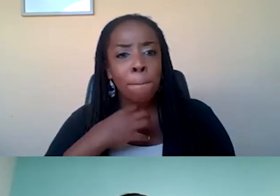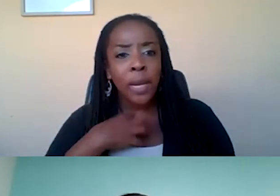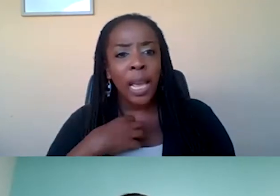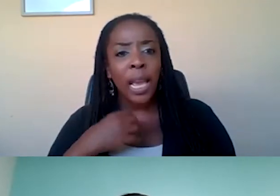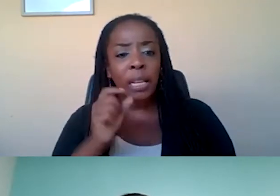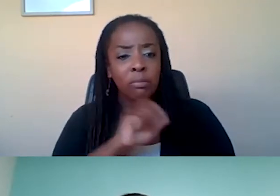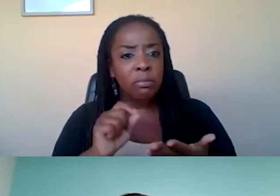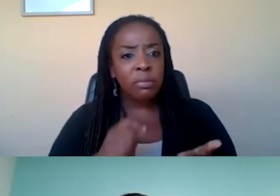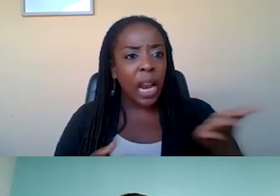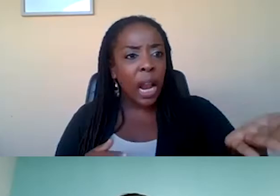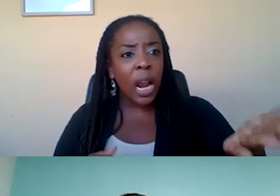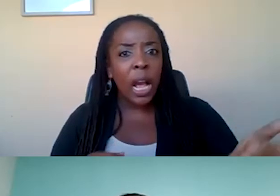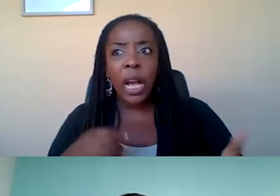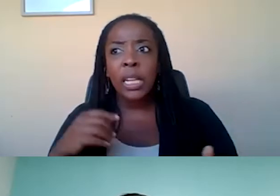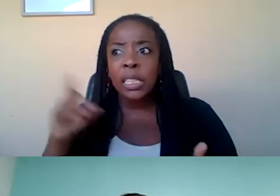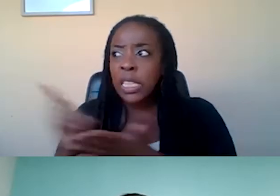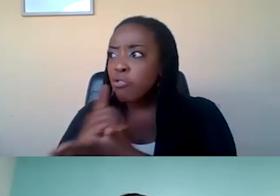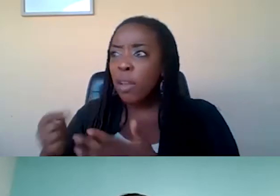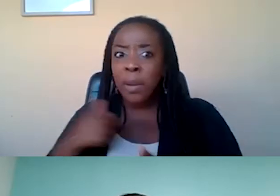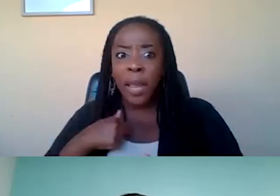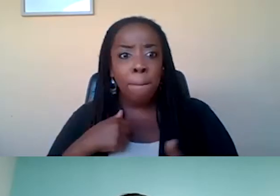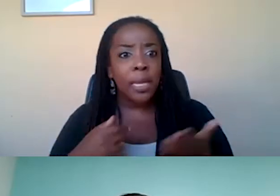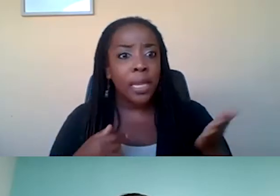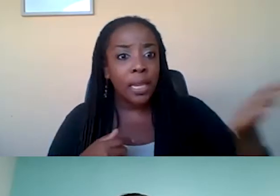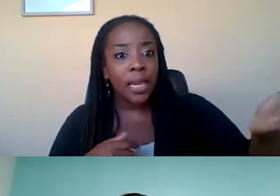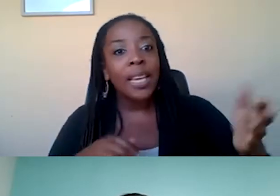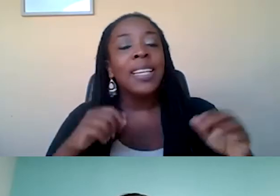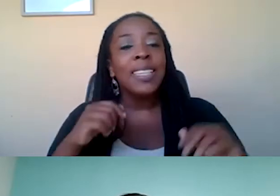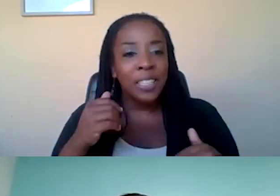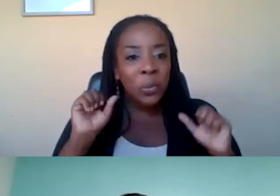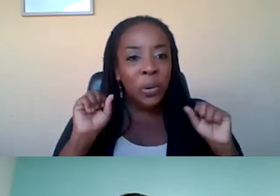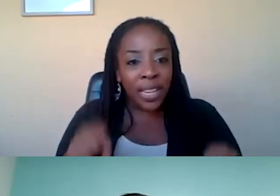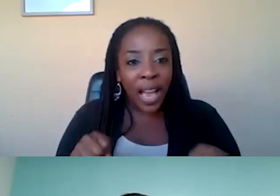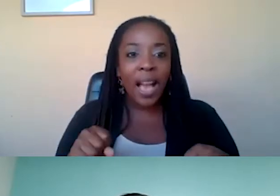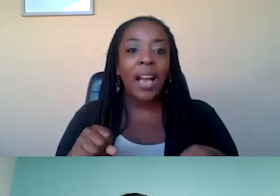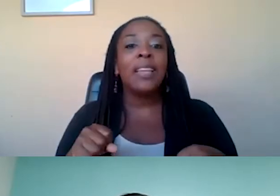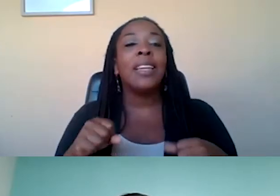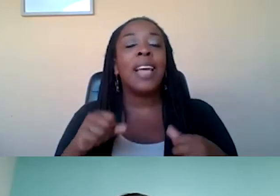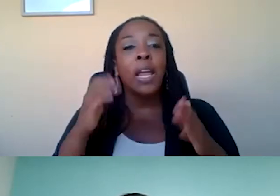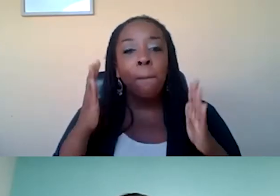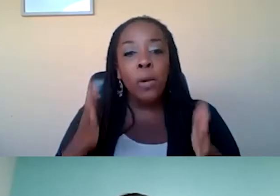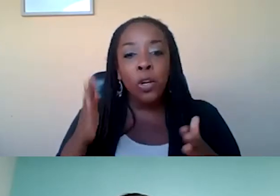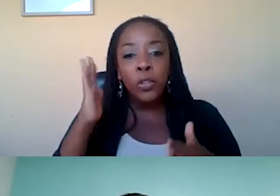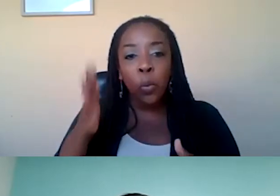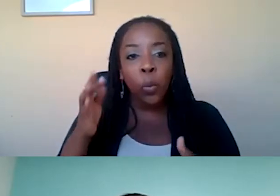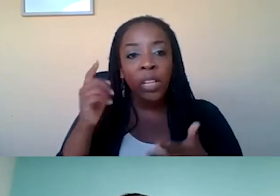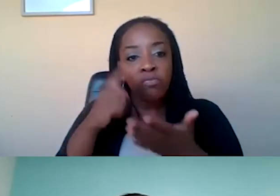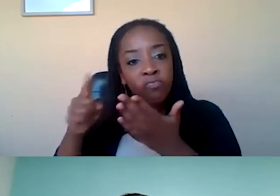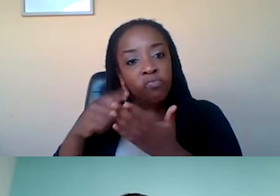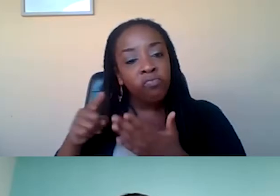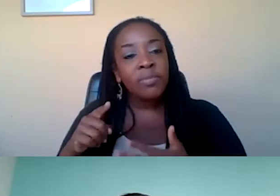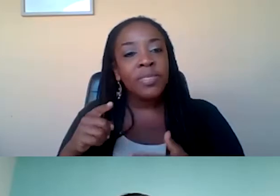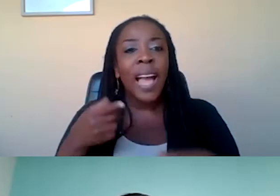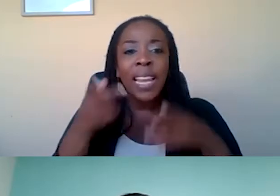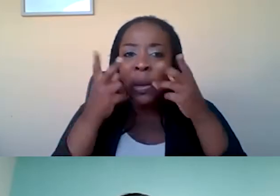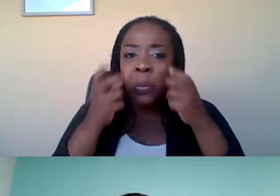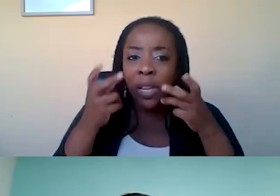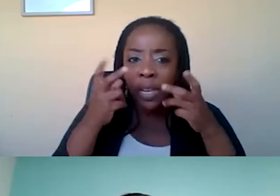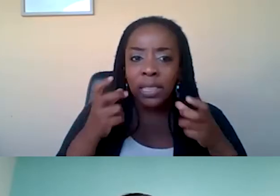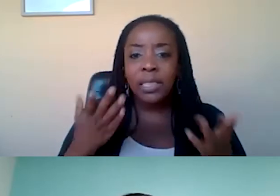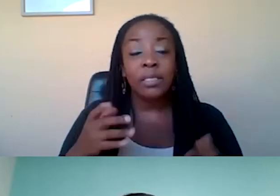discrimination and have the matter investigated and heard. For the first time, they will be enabled to